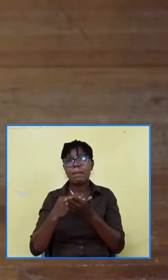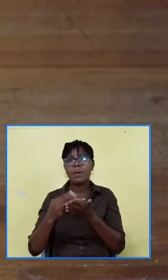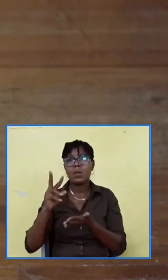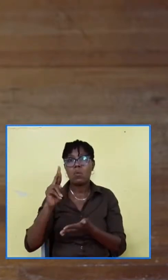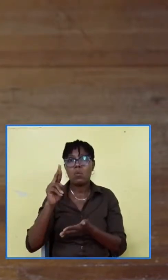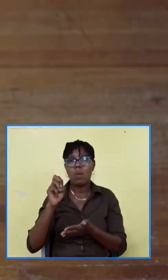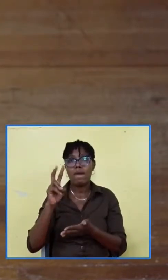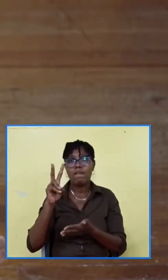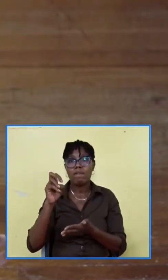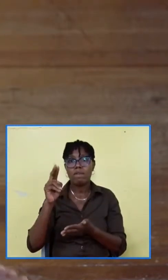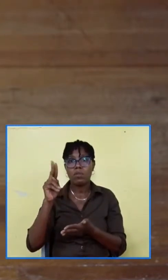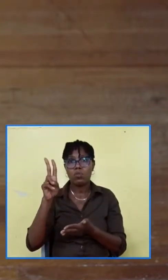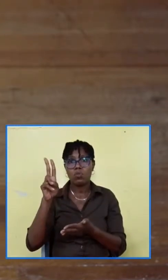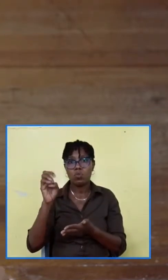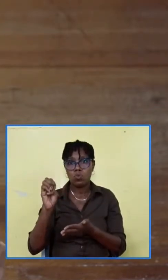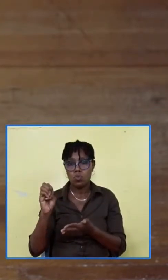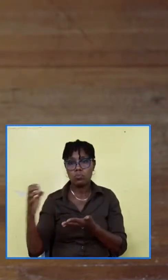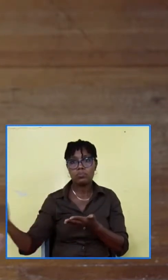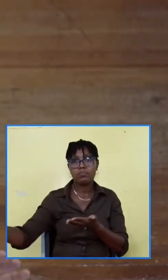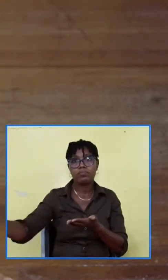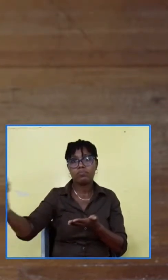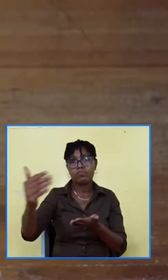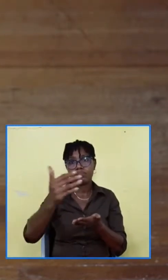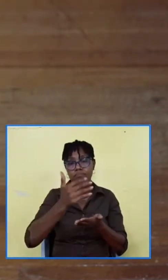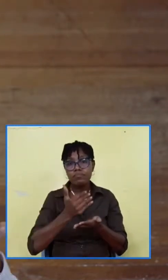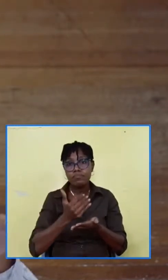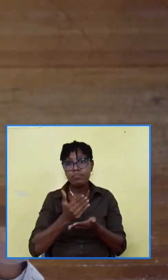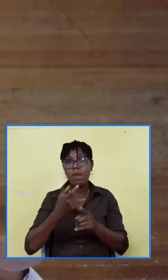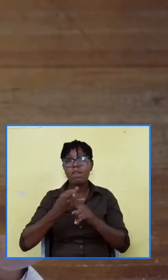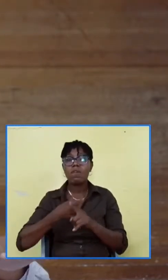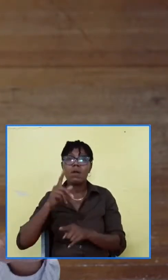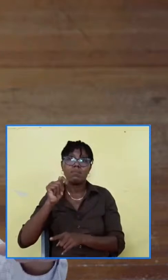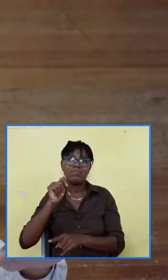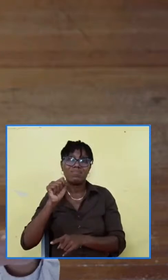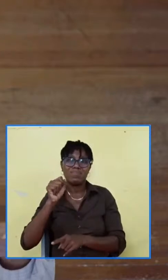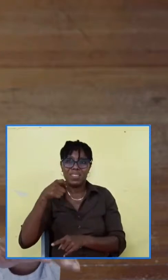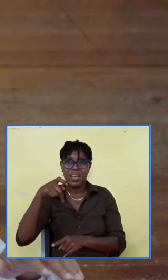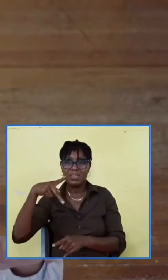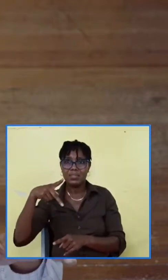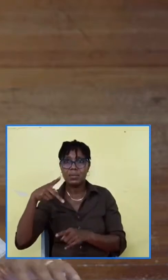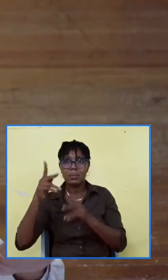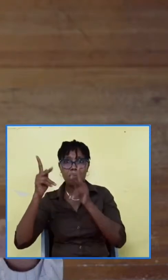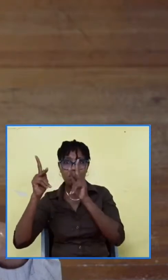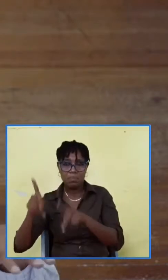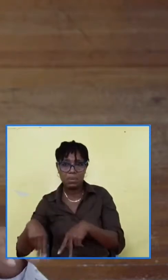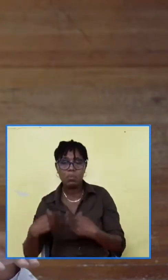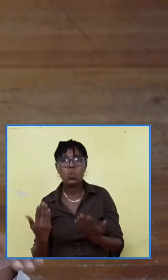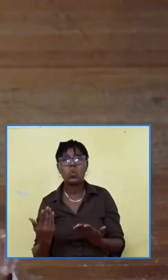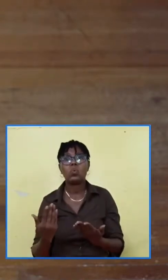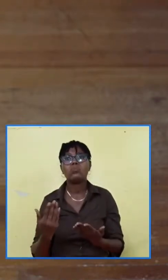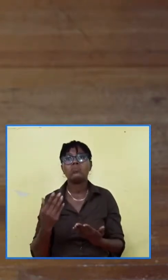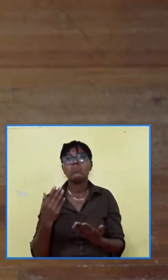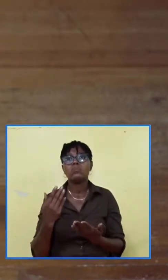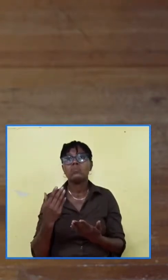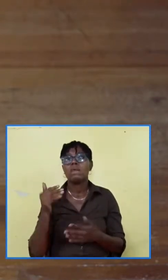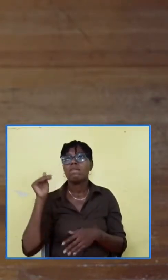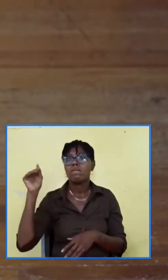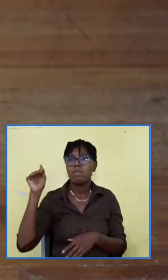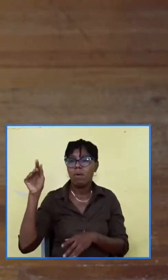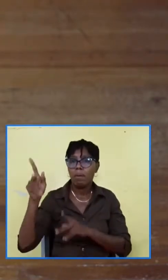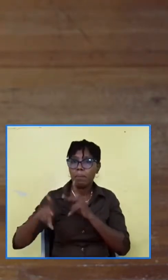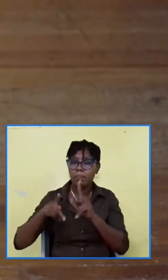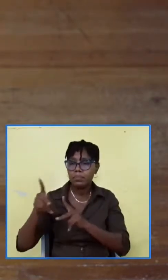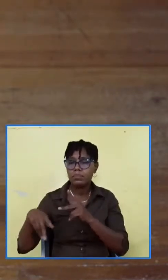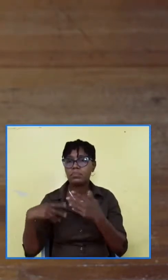from taxpayers, workers, employers, and some foreigners, tourists, pay some hotel tax and so on.